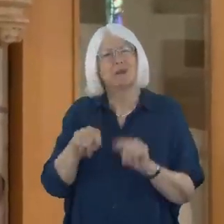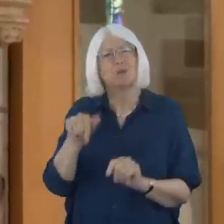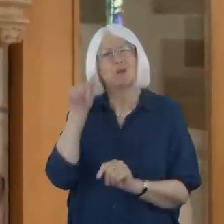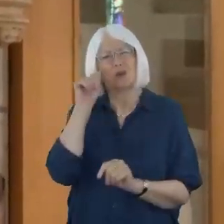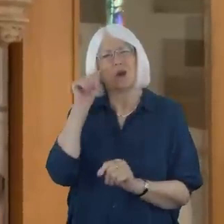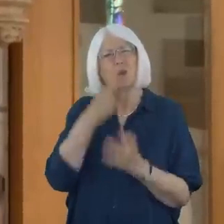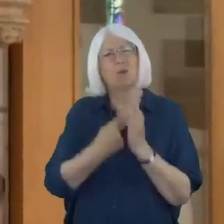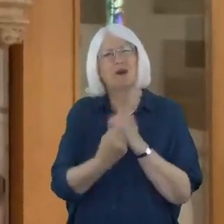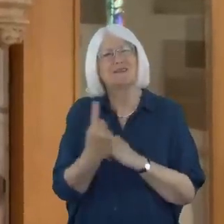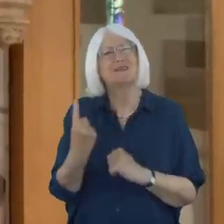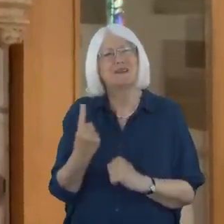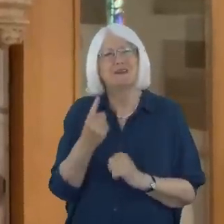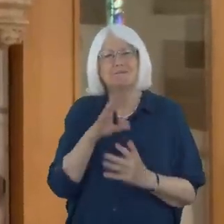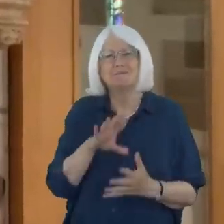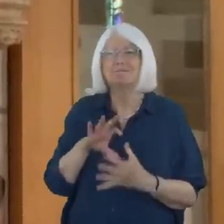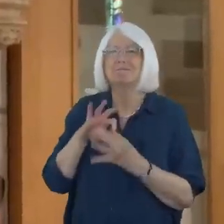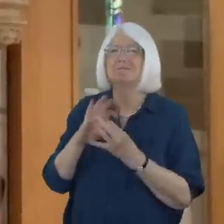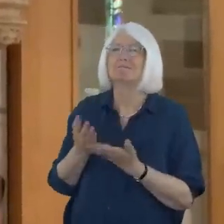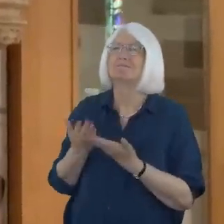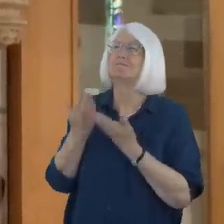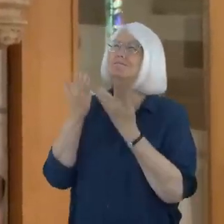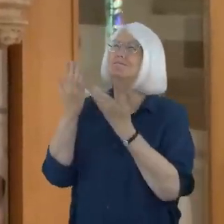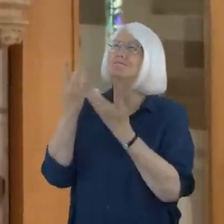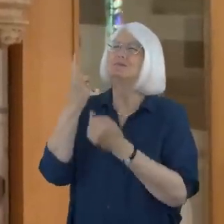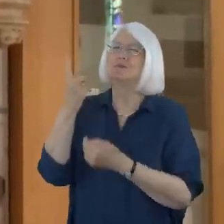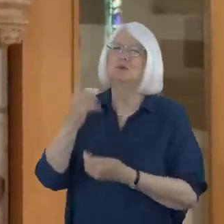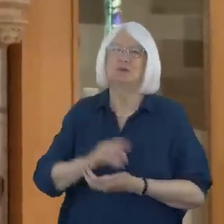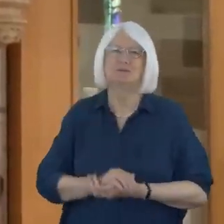know personally who are ill.